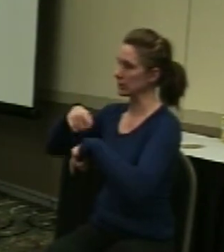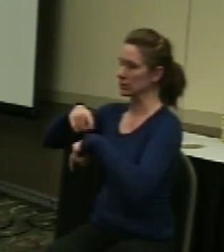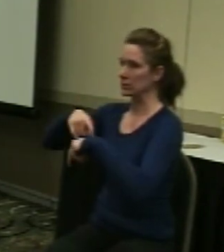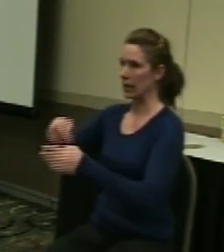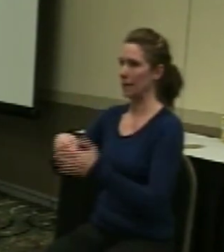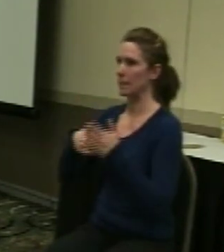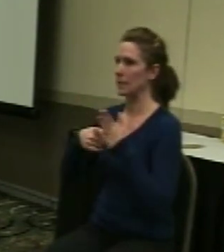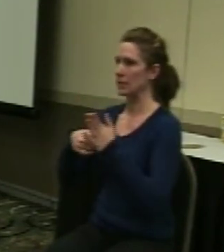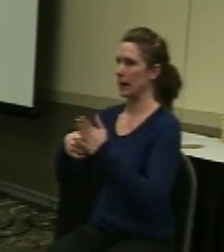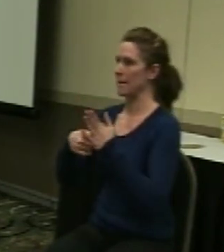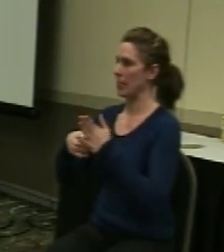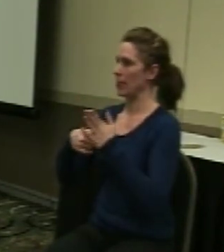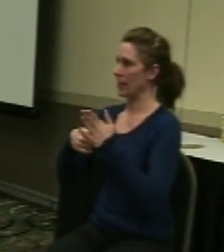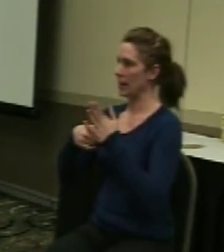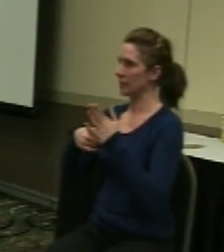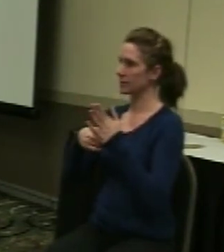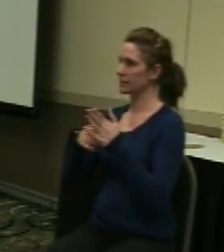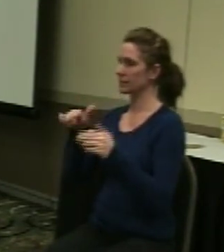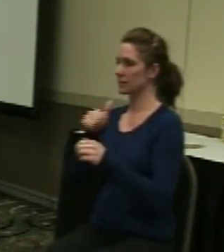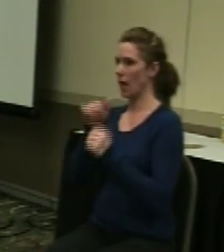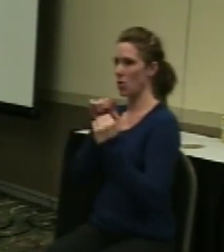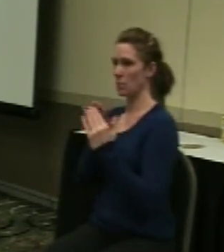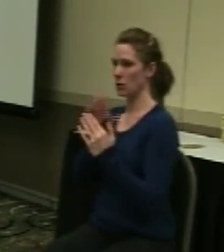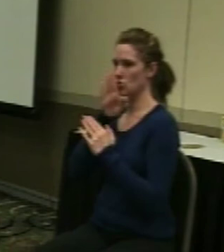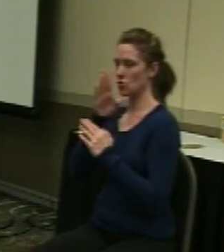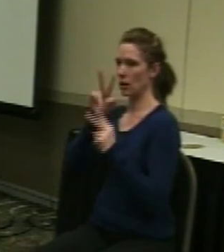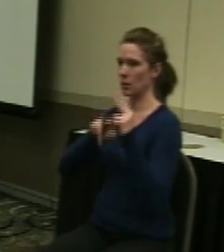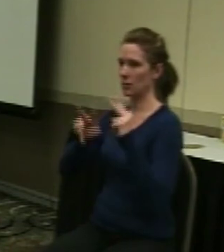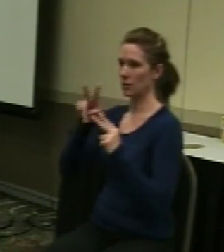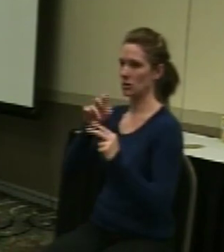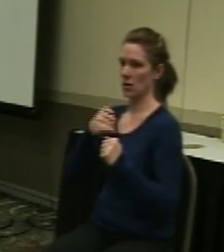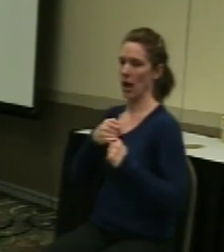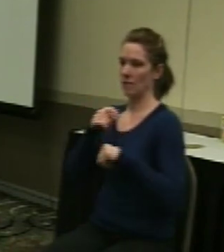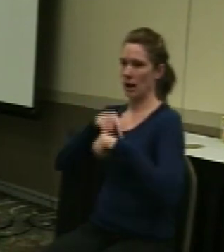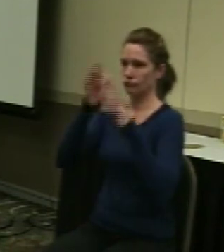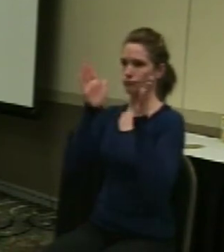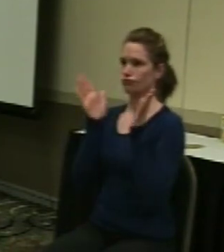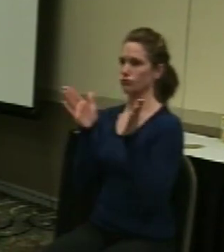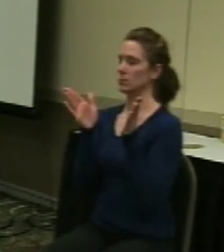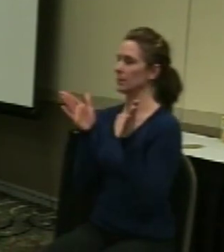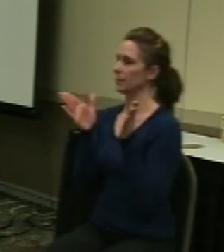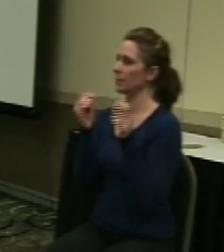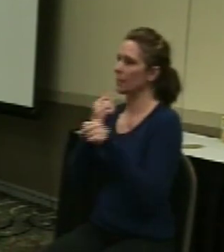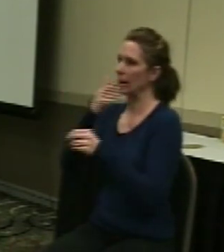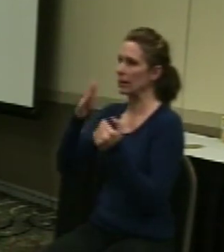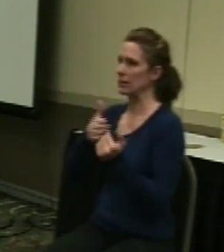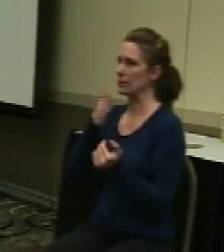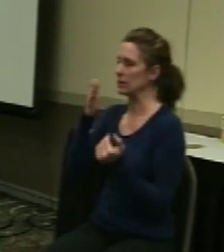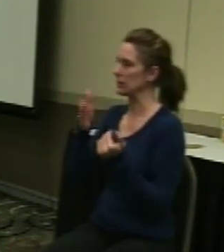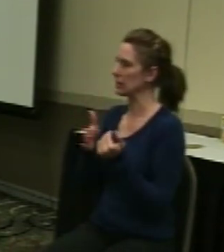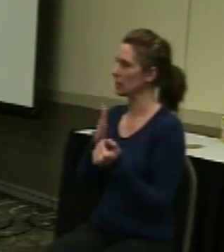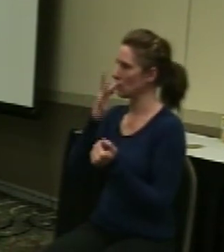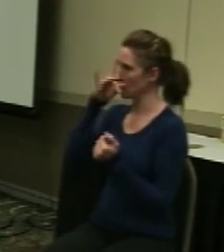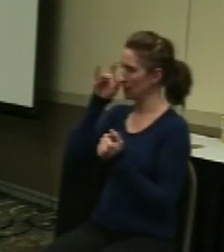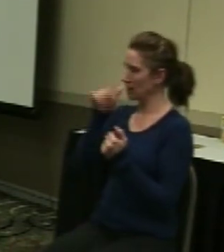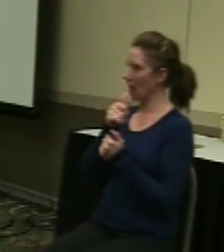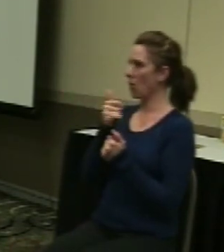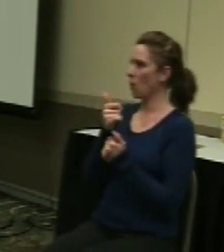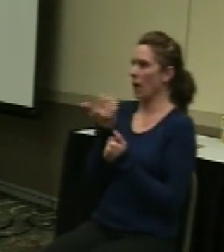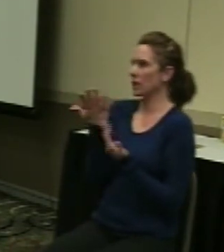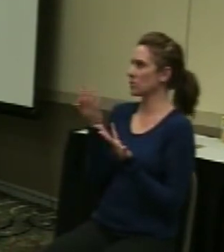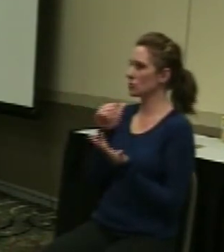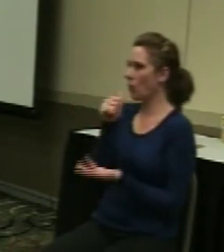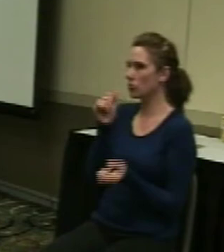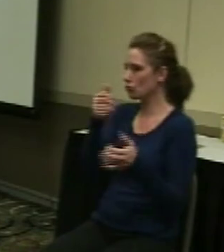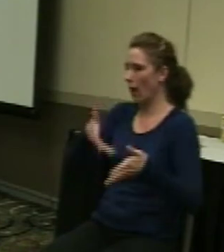other approach to direct observation. You take a little block of time and again make it easy, because otherwise you won't be doing it,